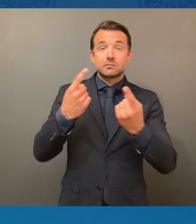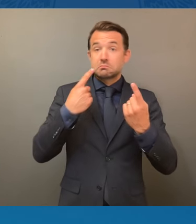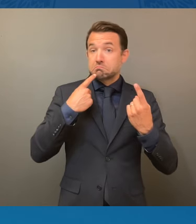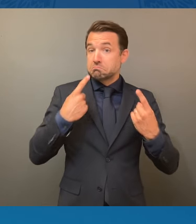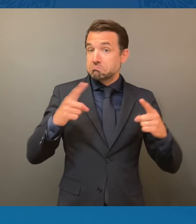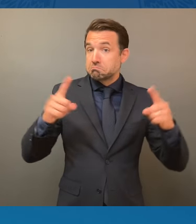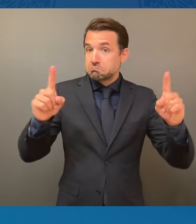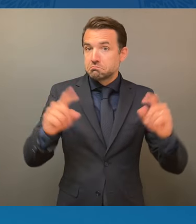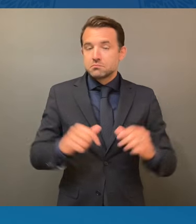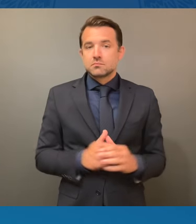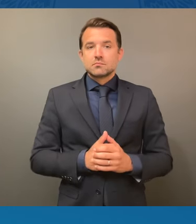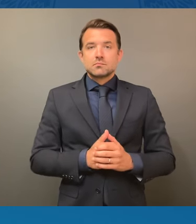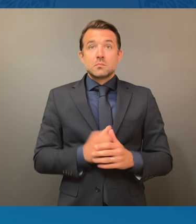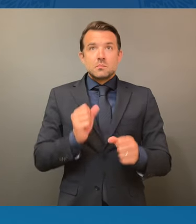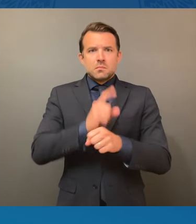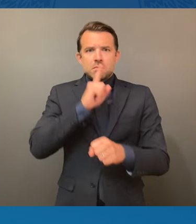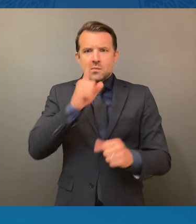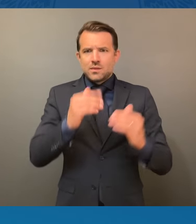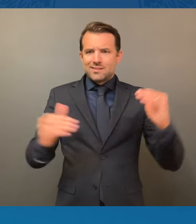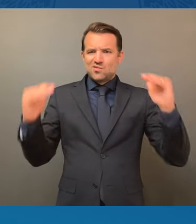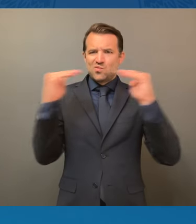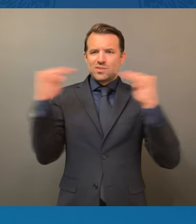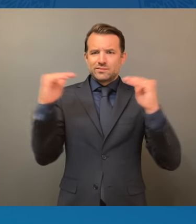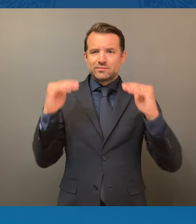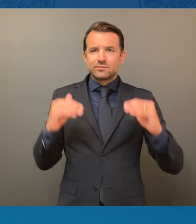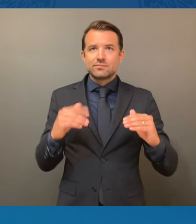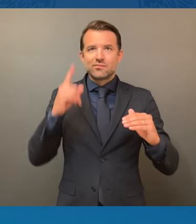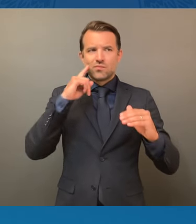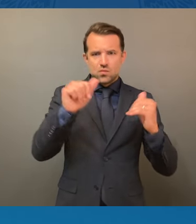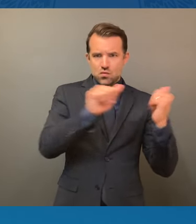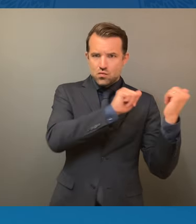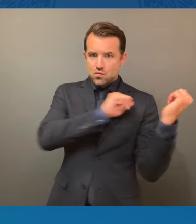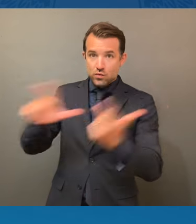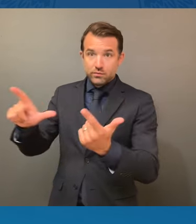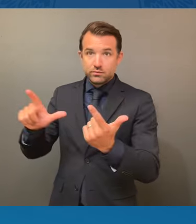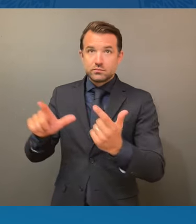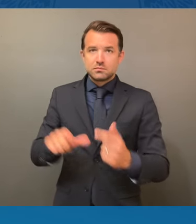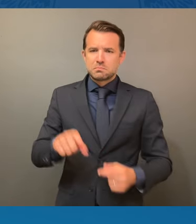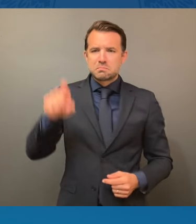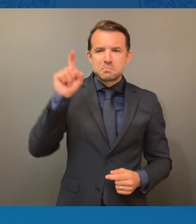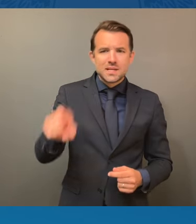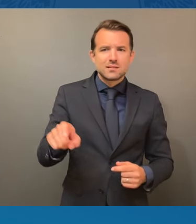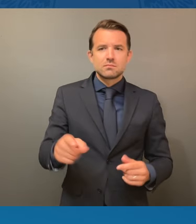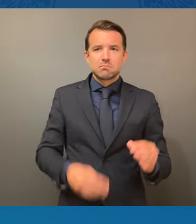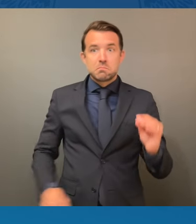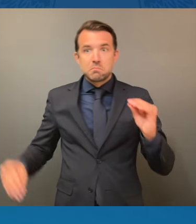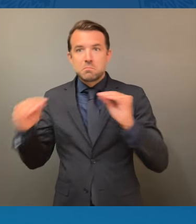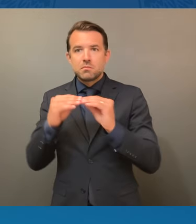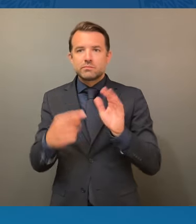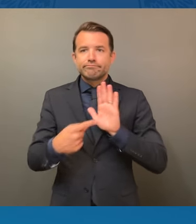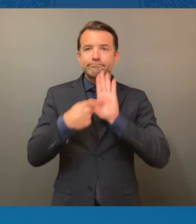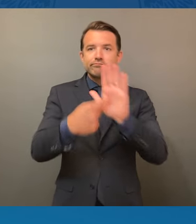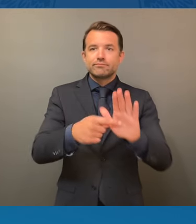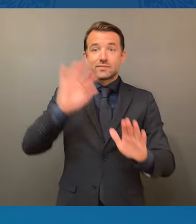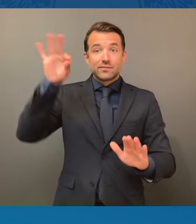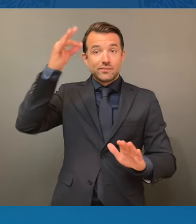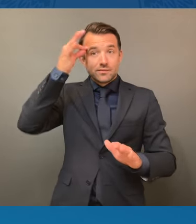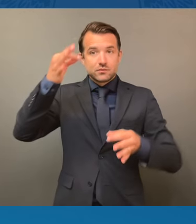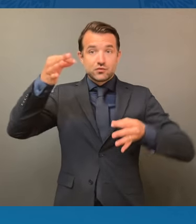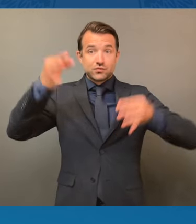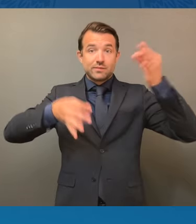ensure justice for all, we must have better representation on our federal courts. And